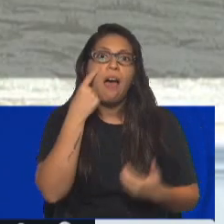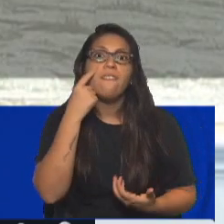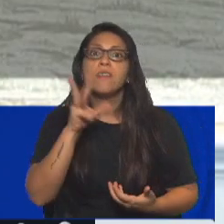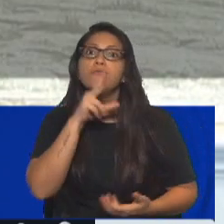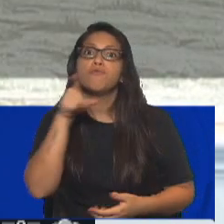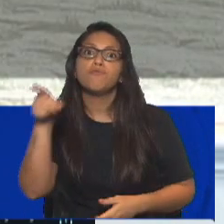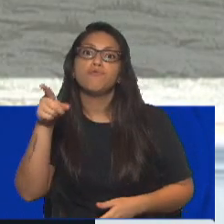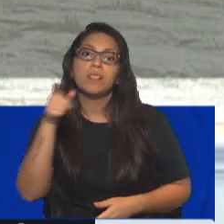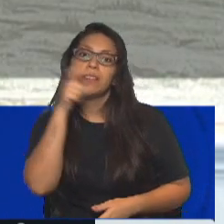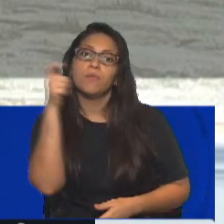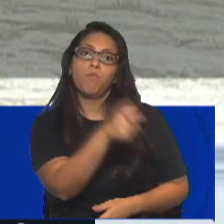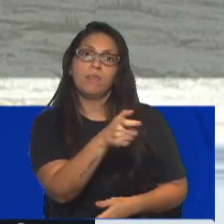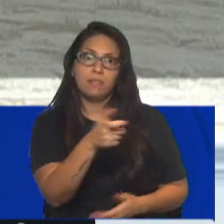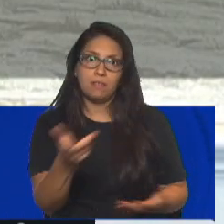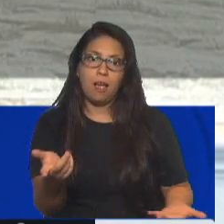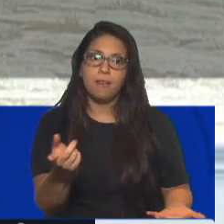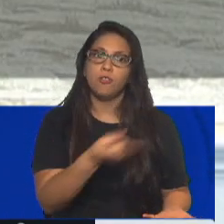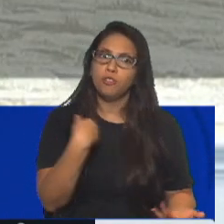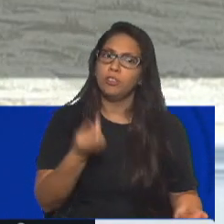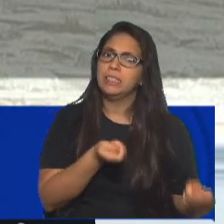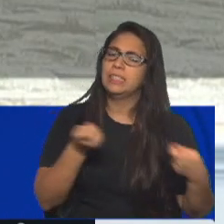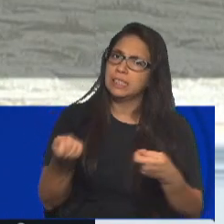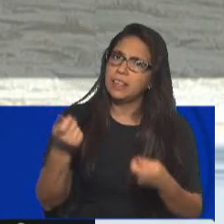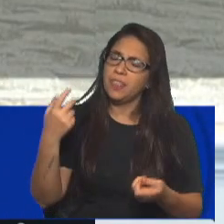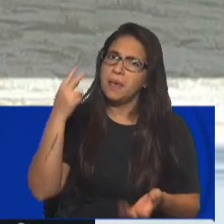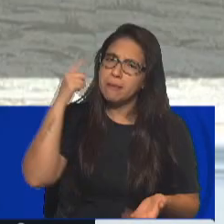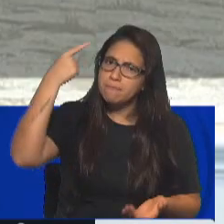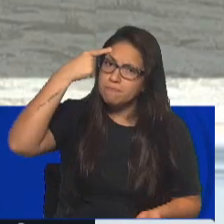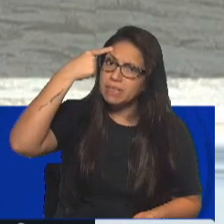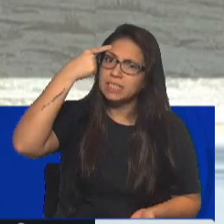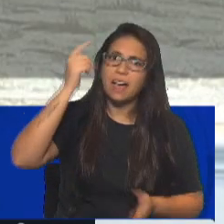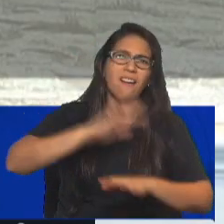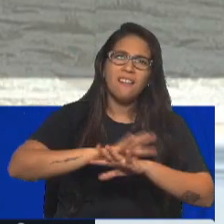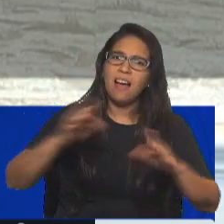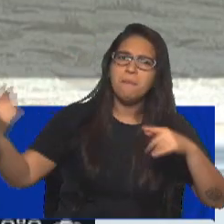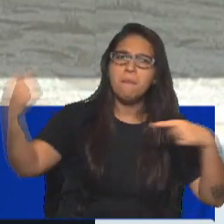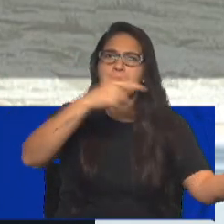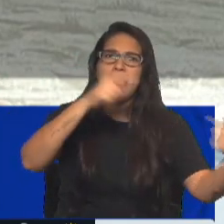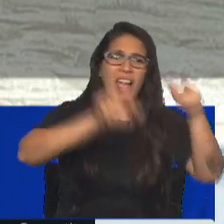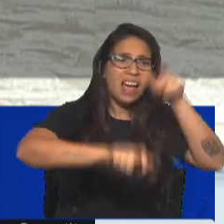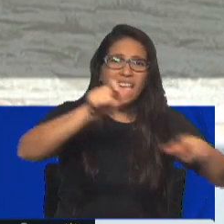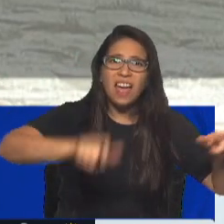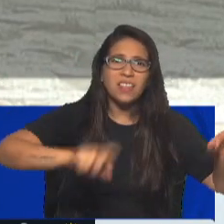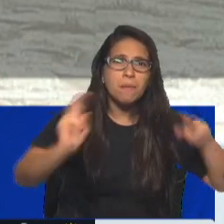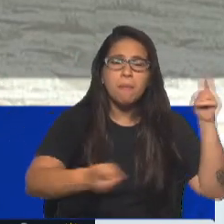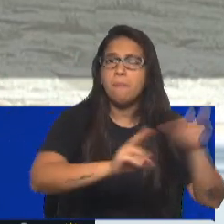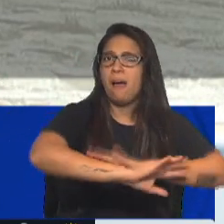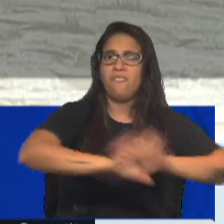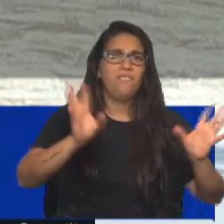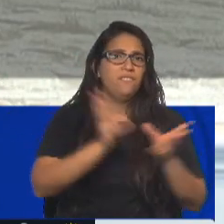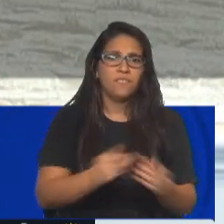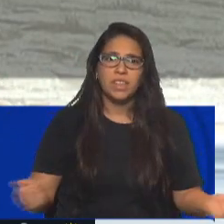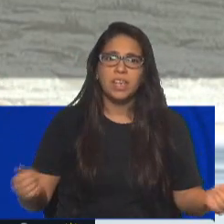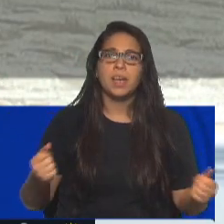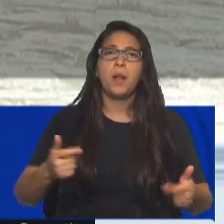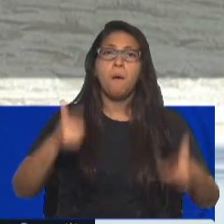the Russian response and urge them strongly to consider ending all hostilities so people will stop dying, so bullets will stop flying,